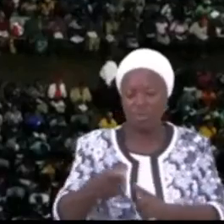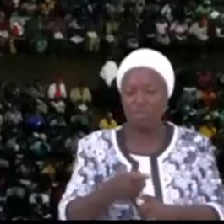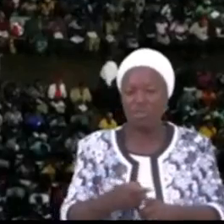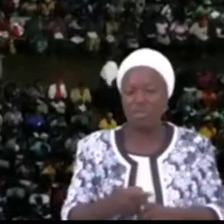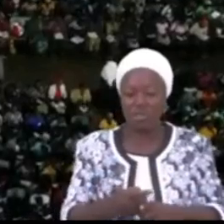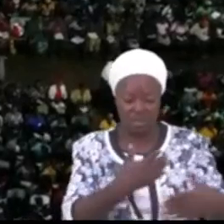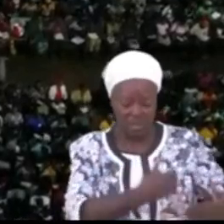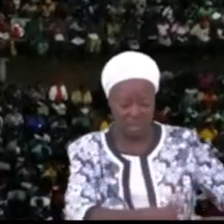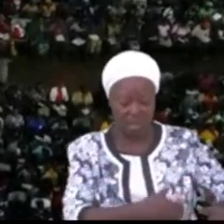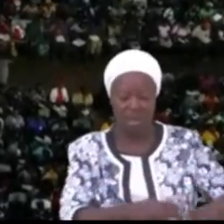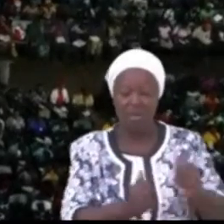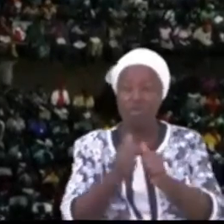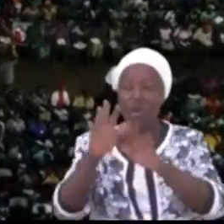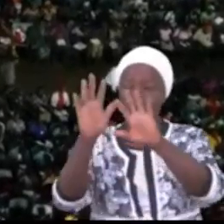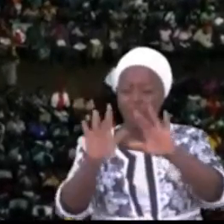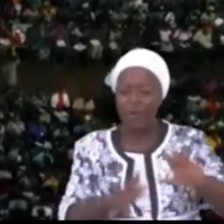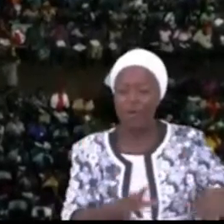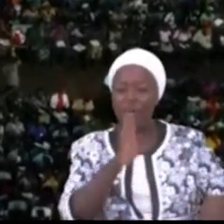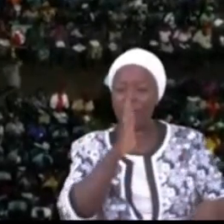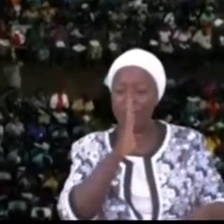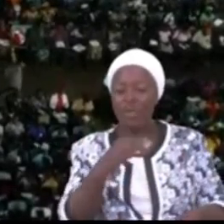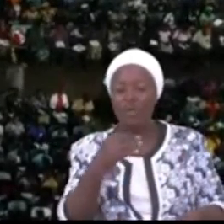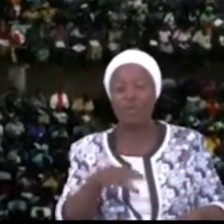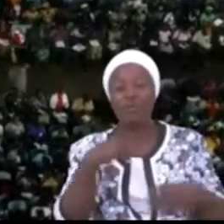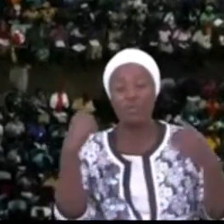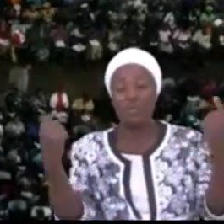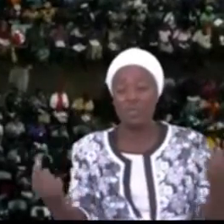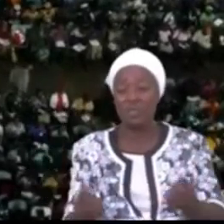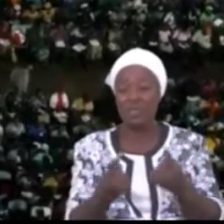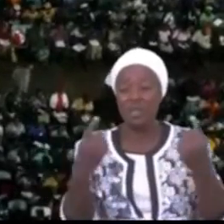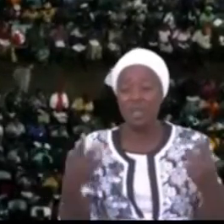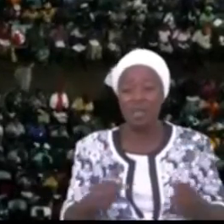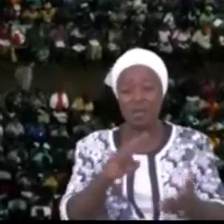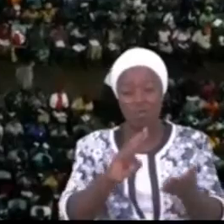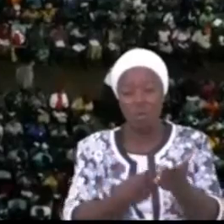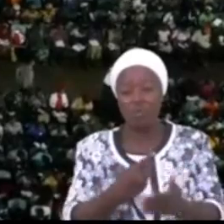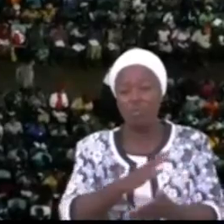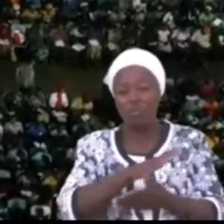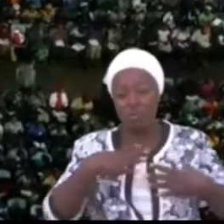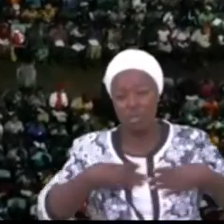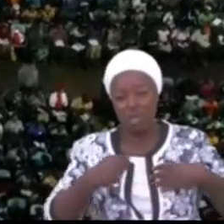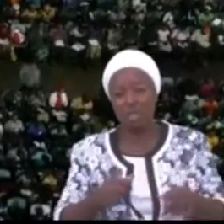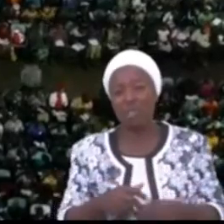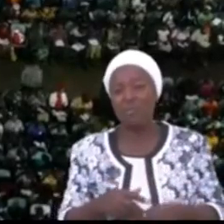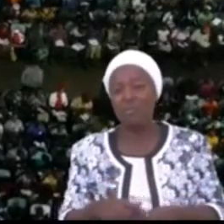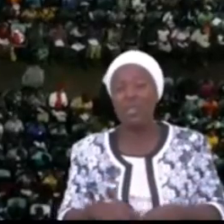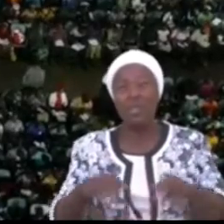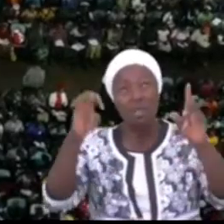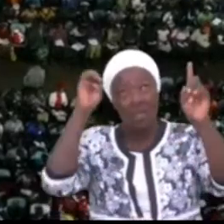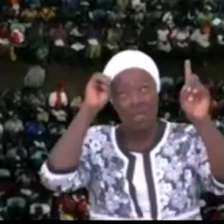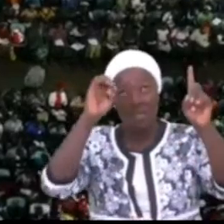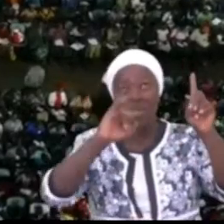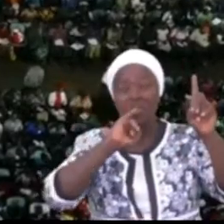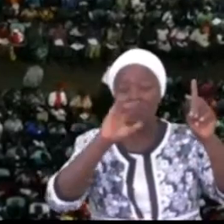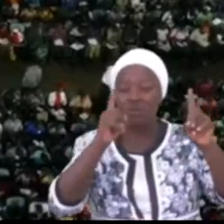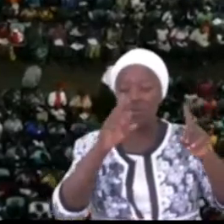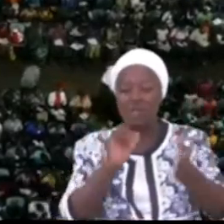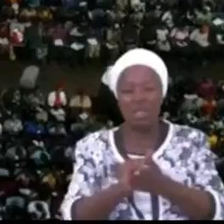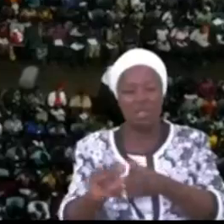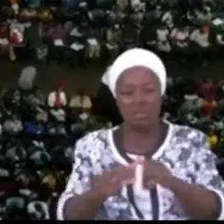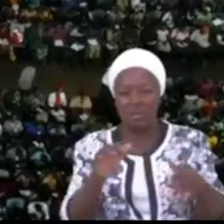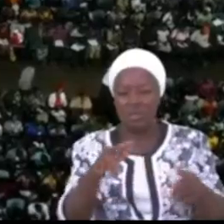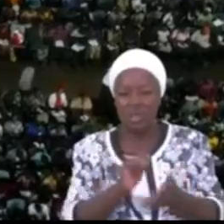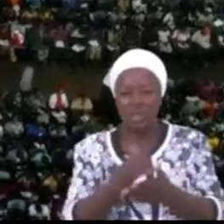side which flowed be your sin, the double kill. Is the one that does it. Could